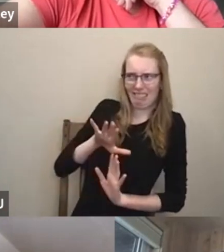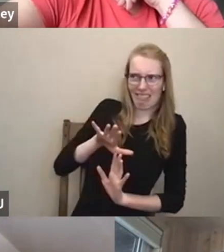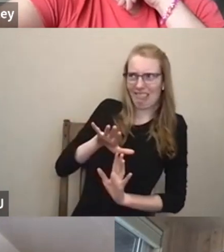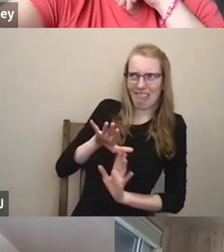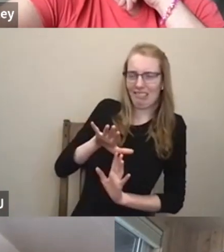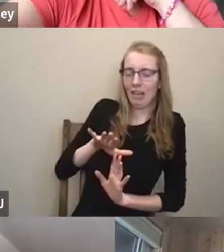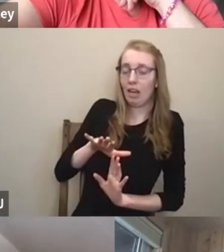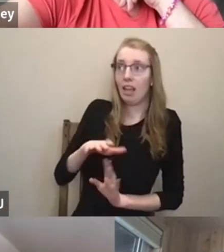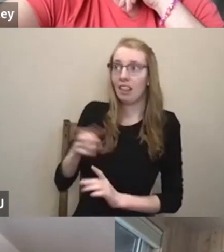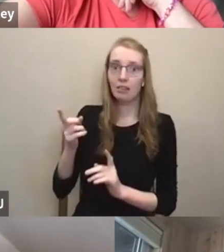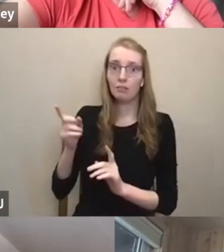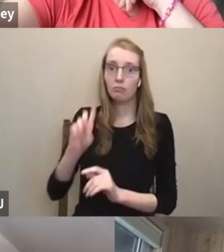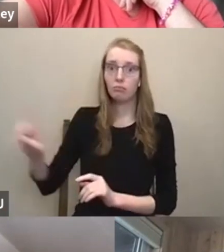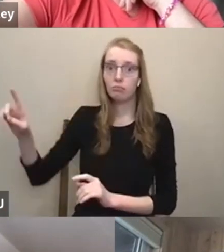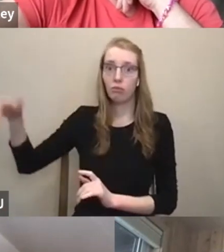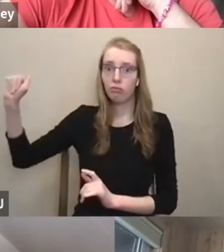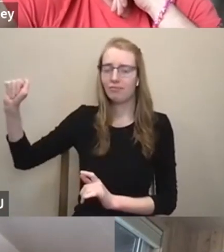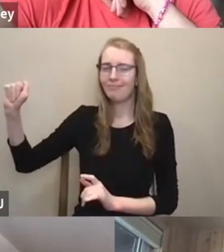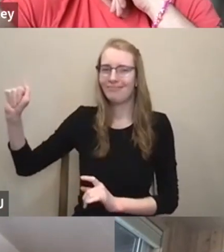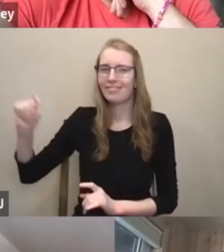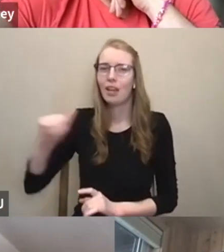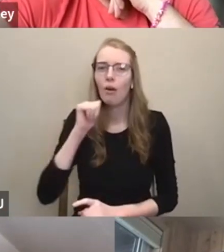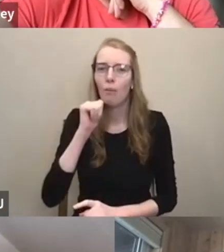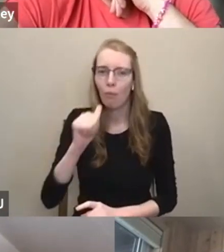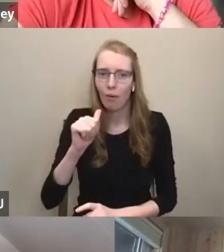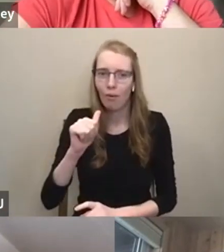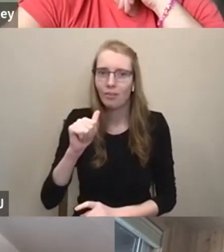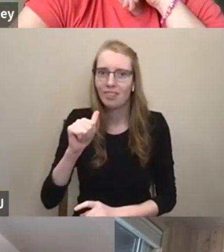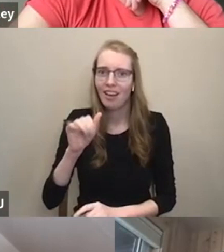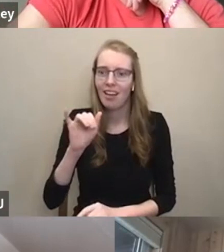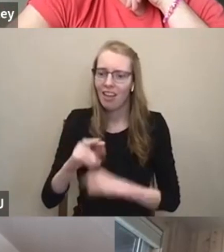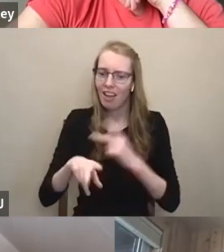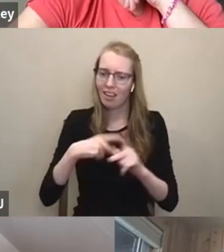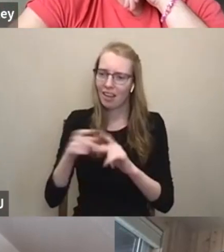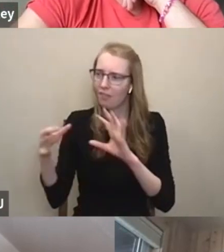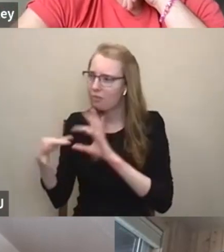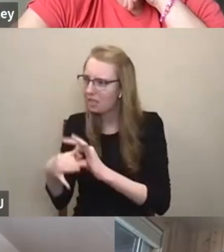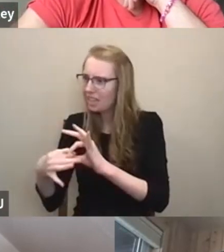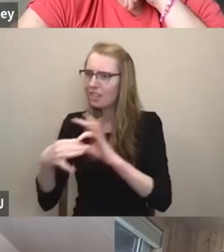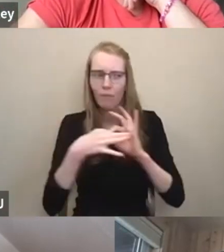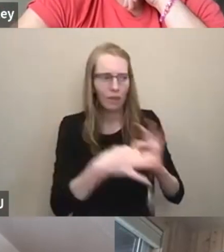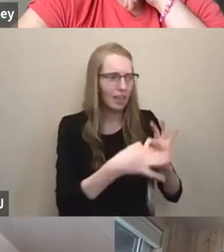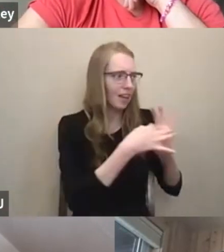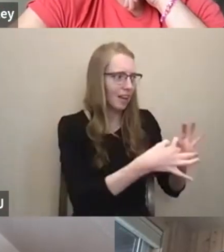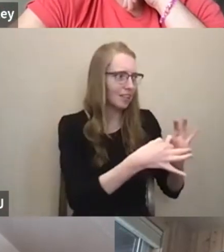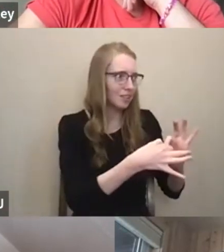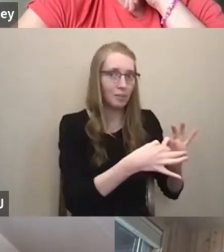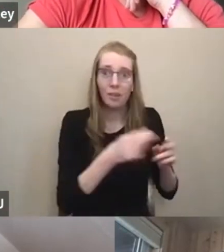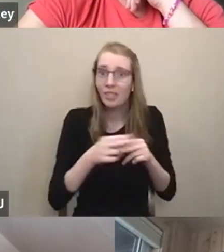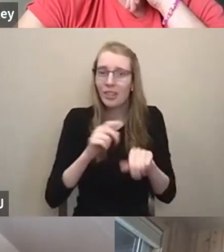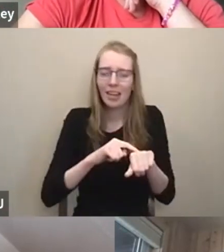industry is such that all of those relationships are for the long haul, and you can't even